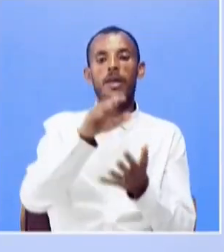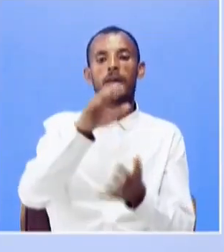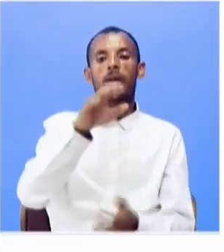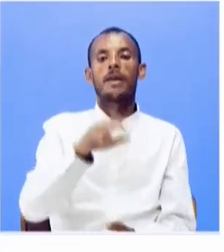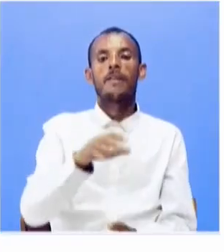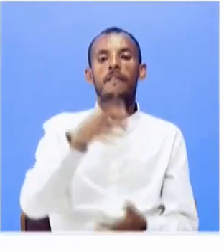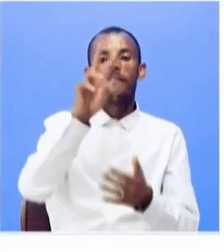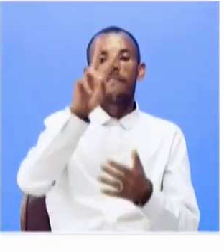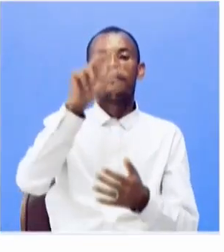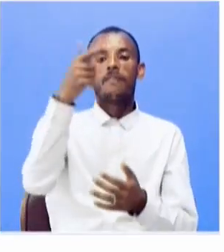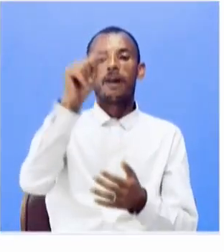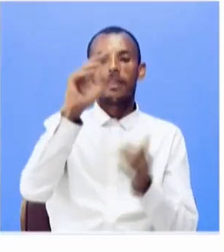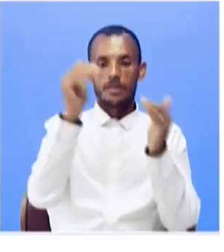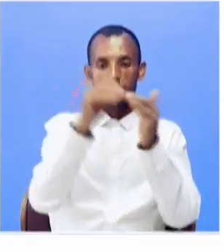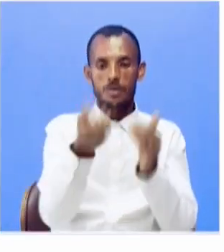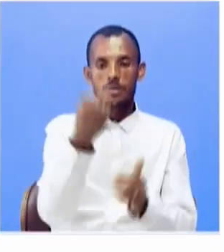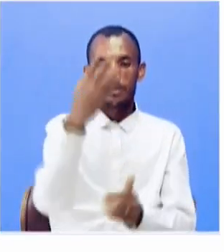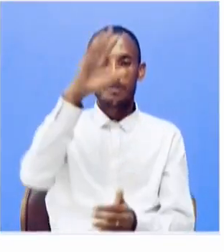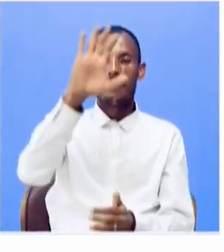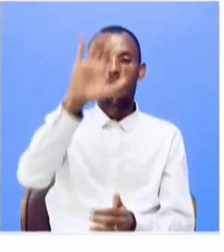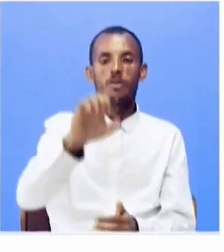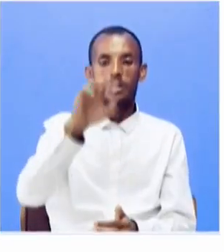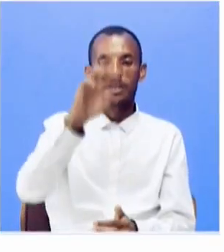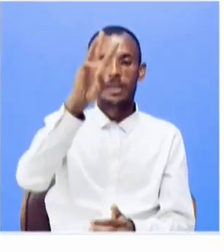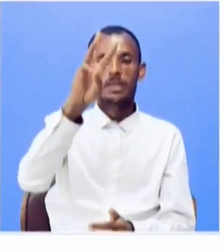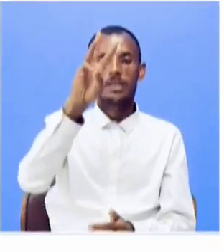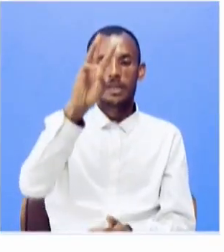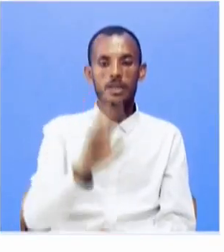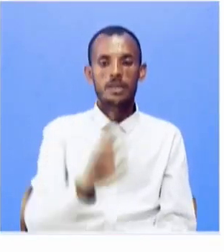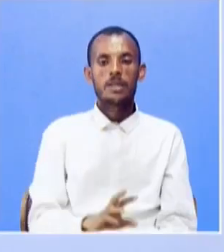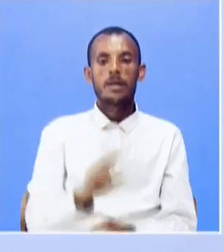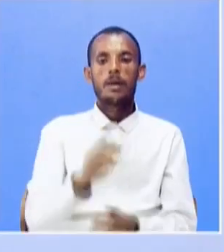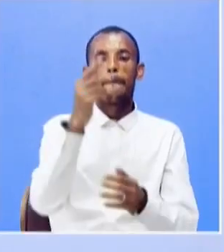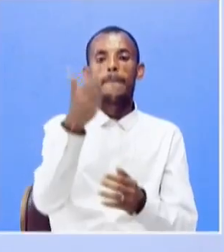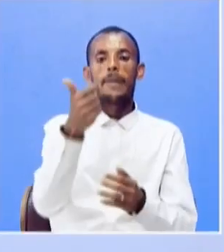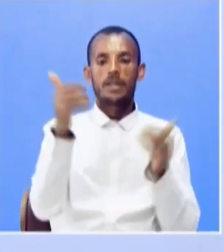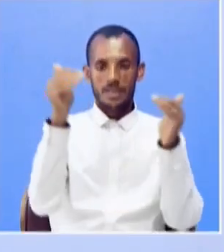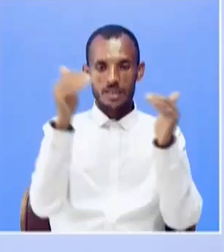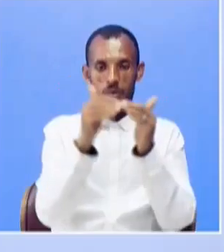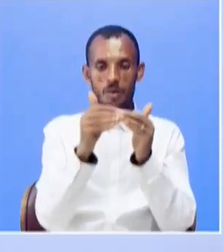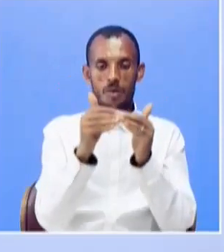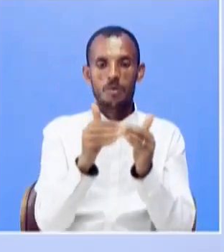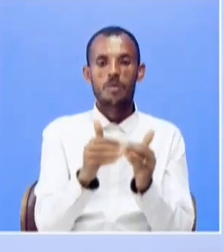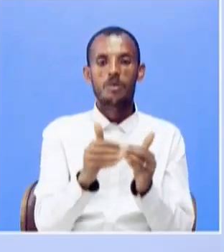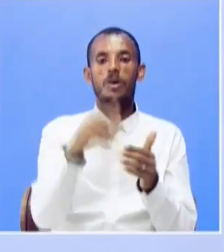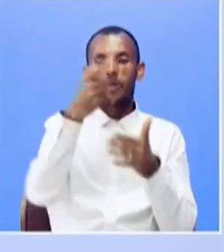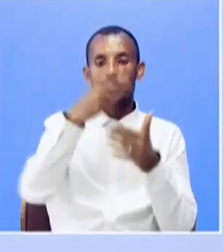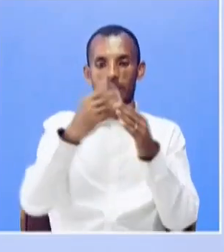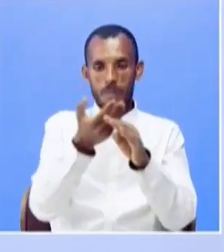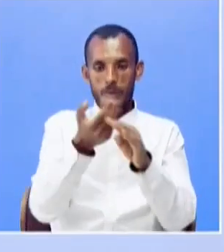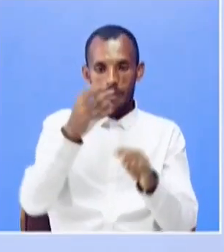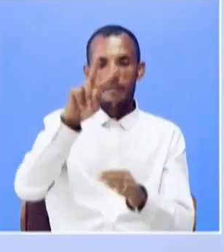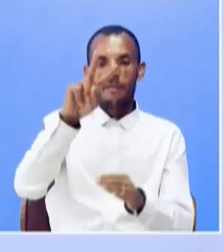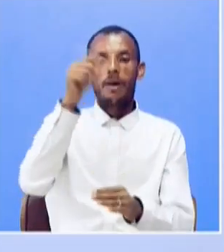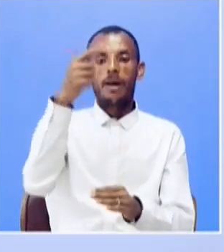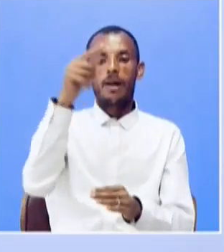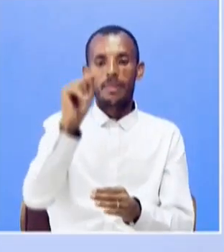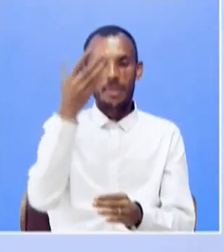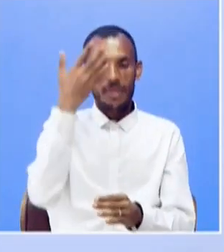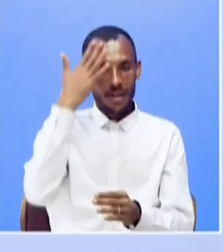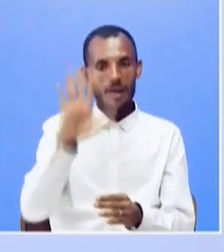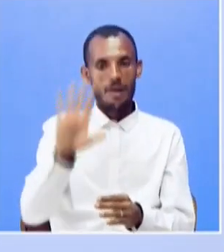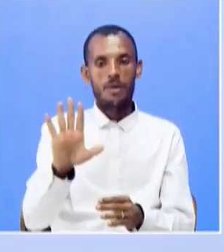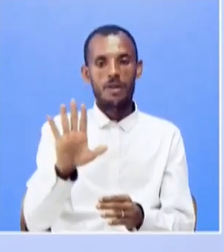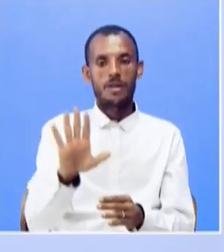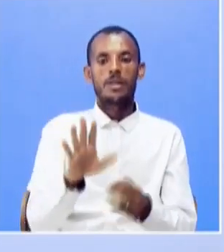so this will be this 46 is equal to cost before VAT is not known,